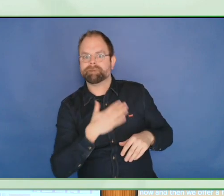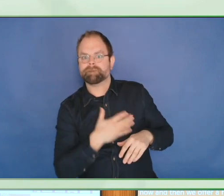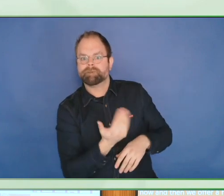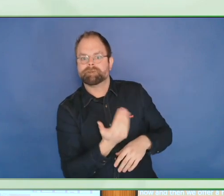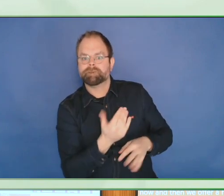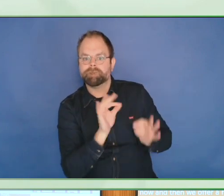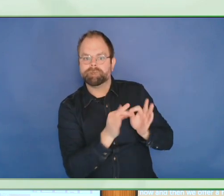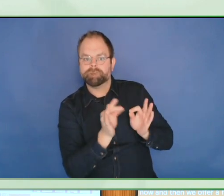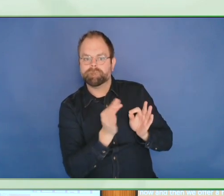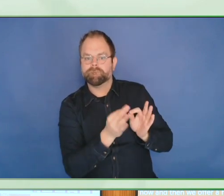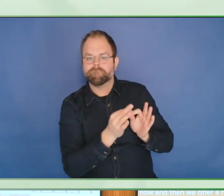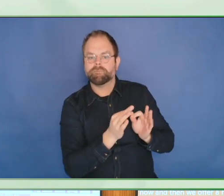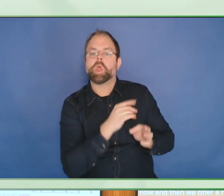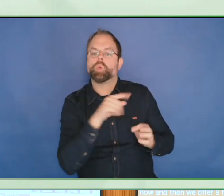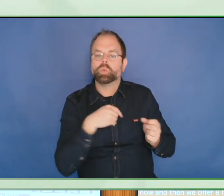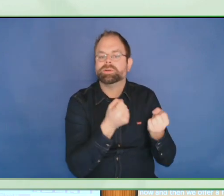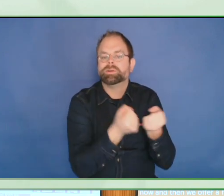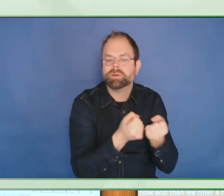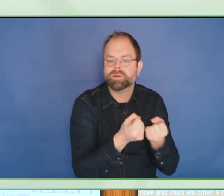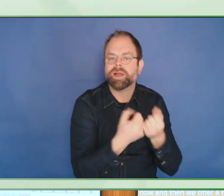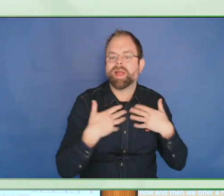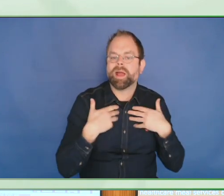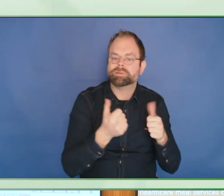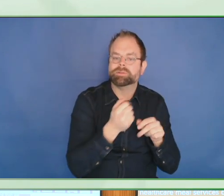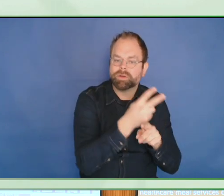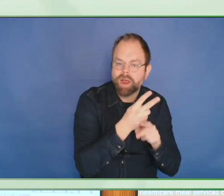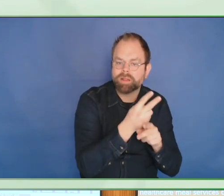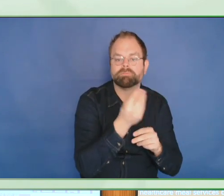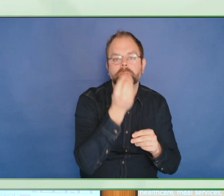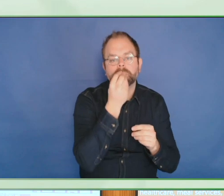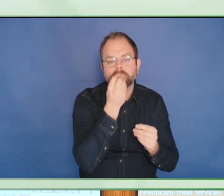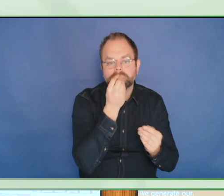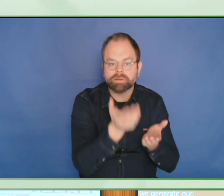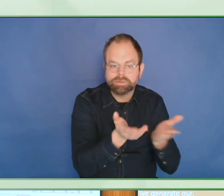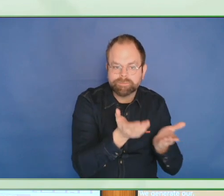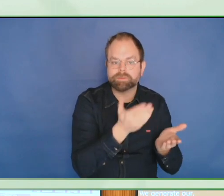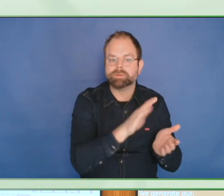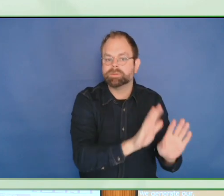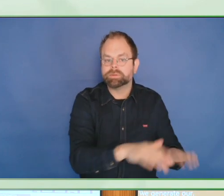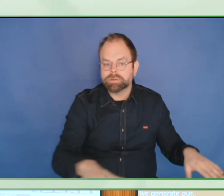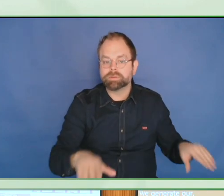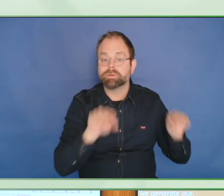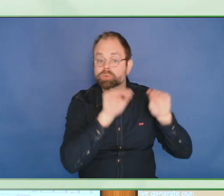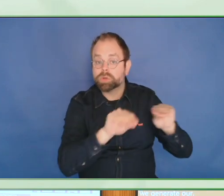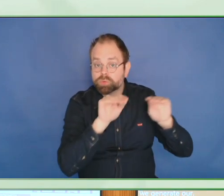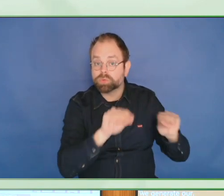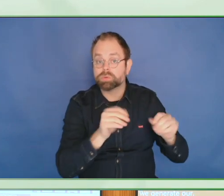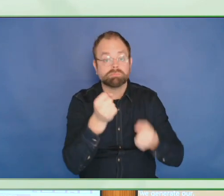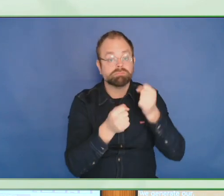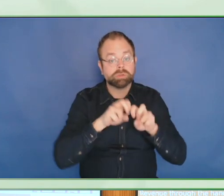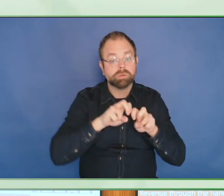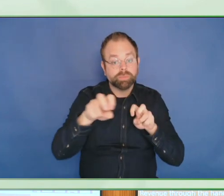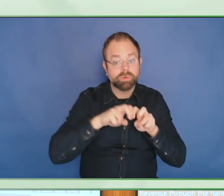sustainable business model where we generate our revenue through the craft textile